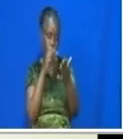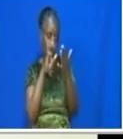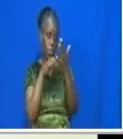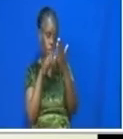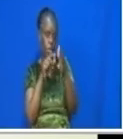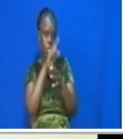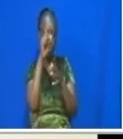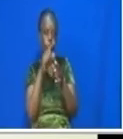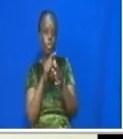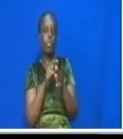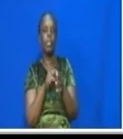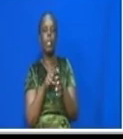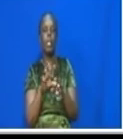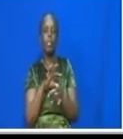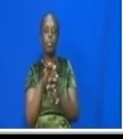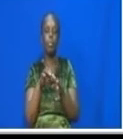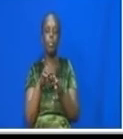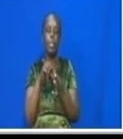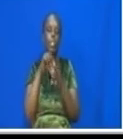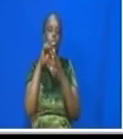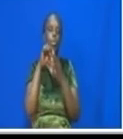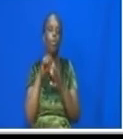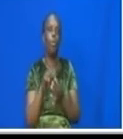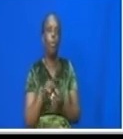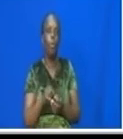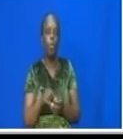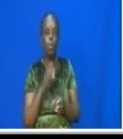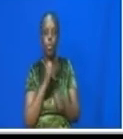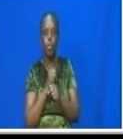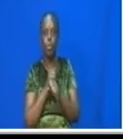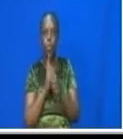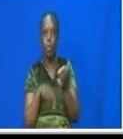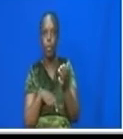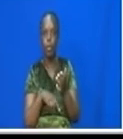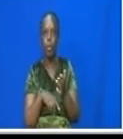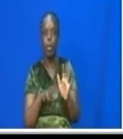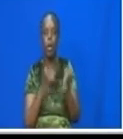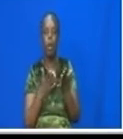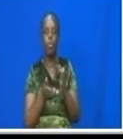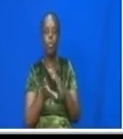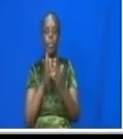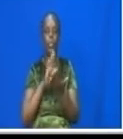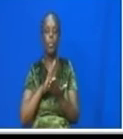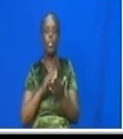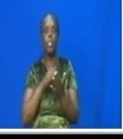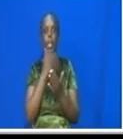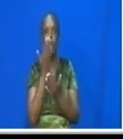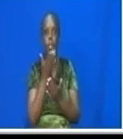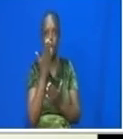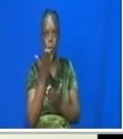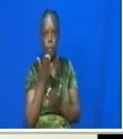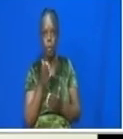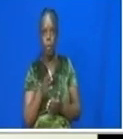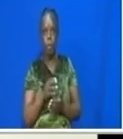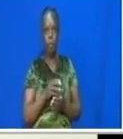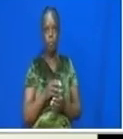which of course, as you read the question, they are quite distinct. So what do we do? How